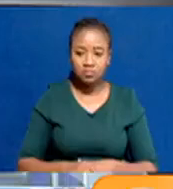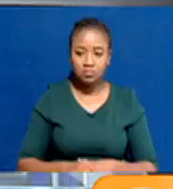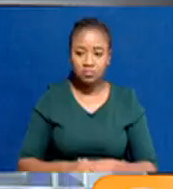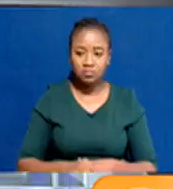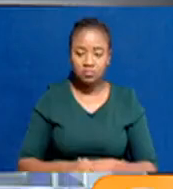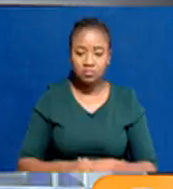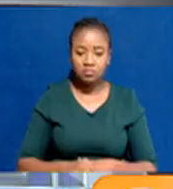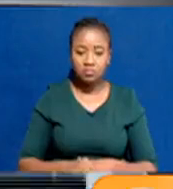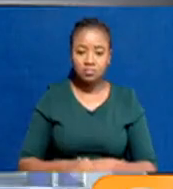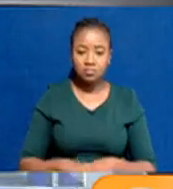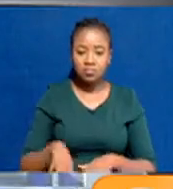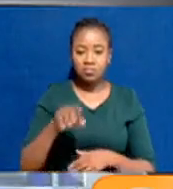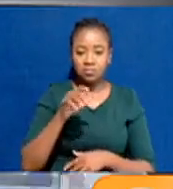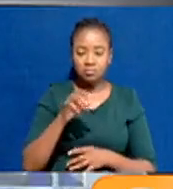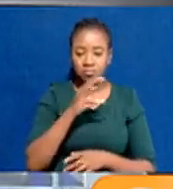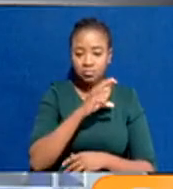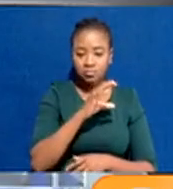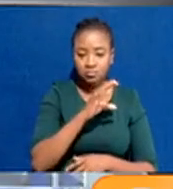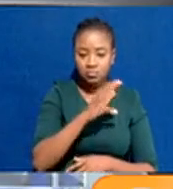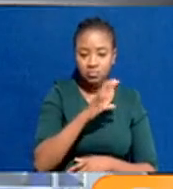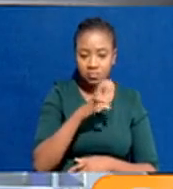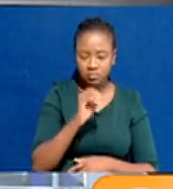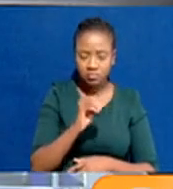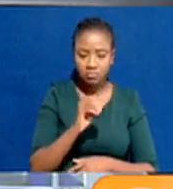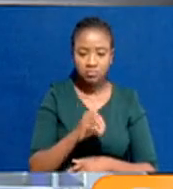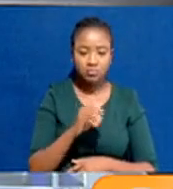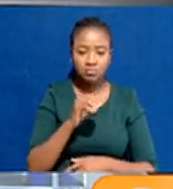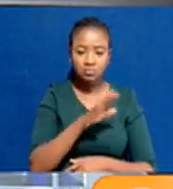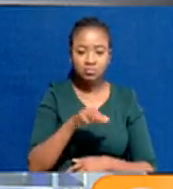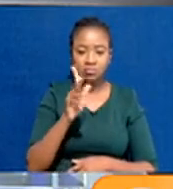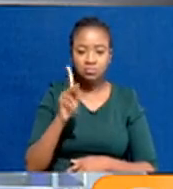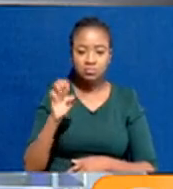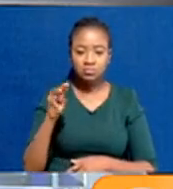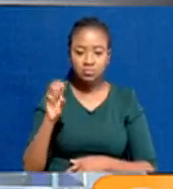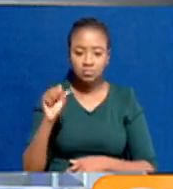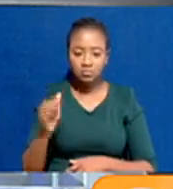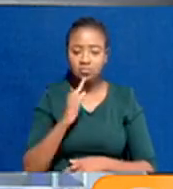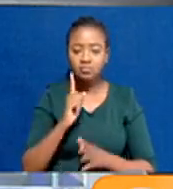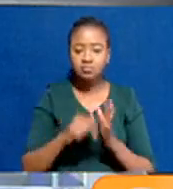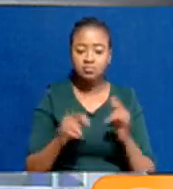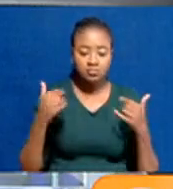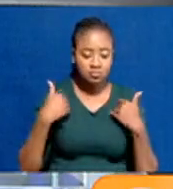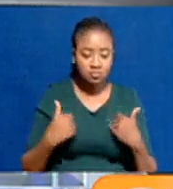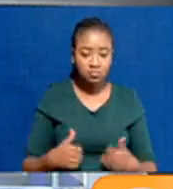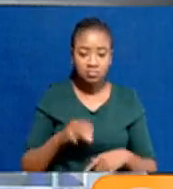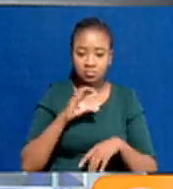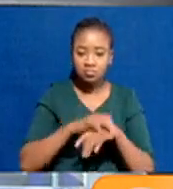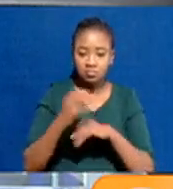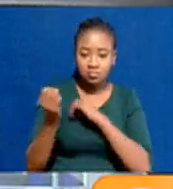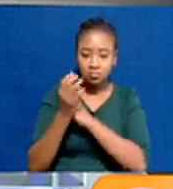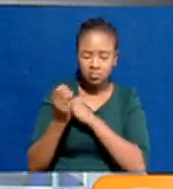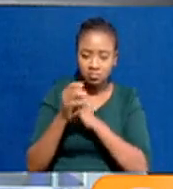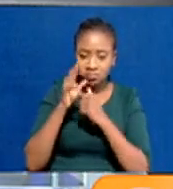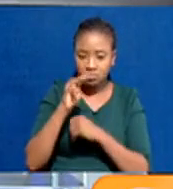Acting Kenya Medical Supplies Authority CEO Dr. Andrew Mulwa told the Senate Health Committee today that he did not receive an advisory